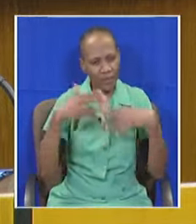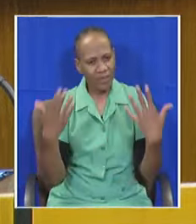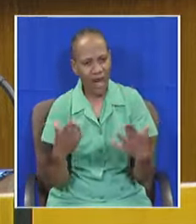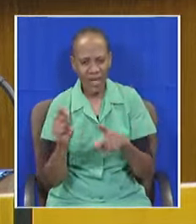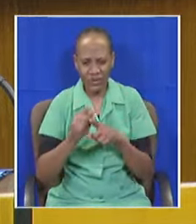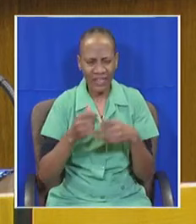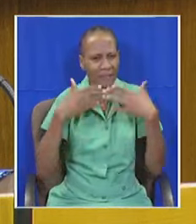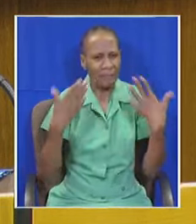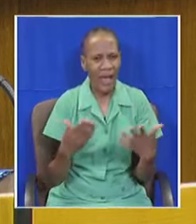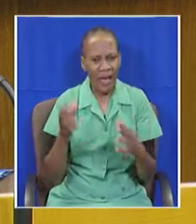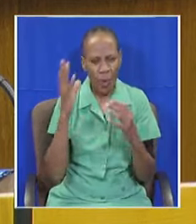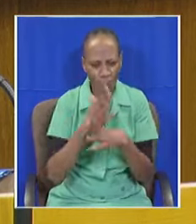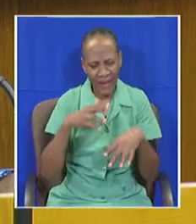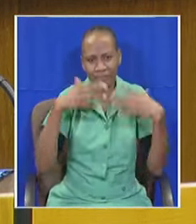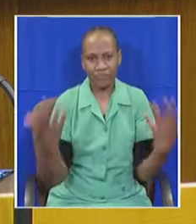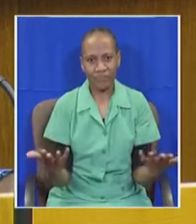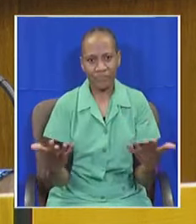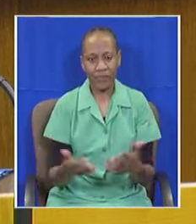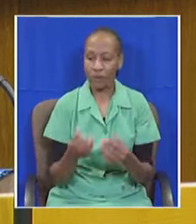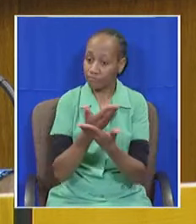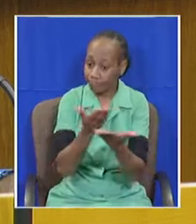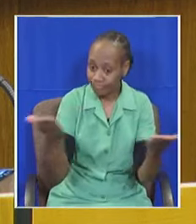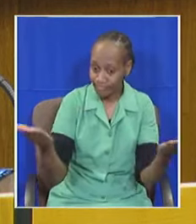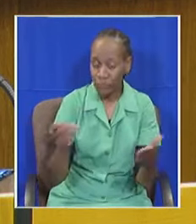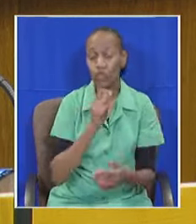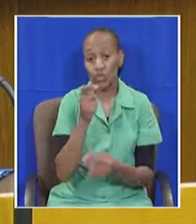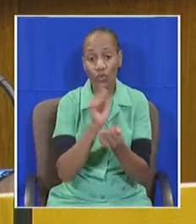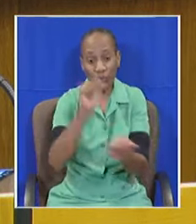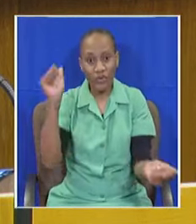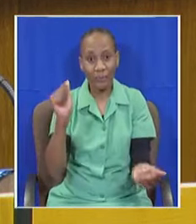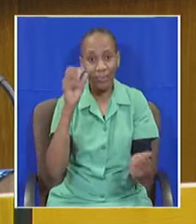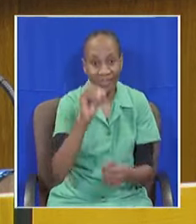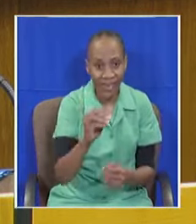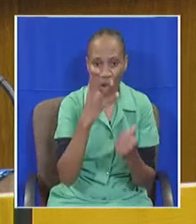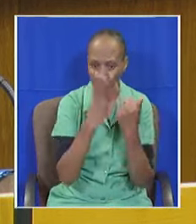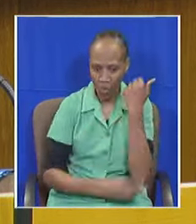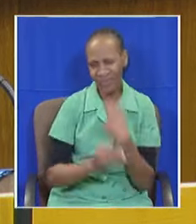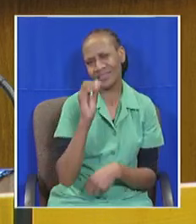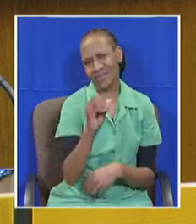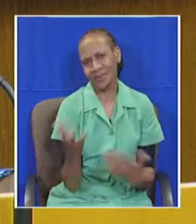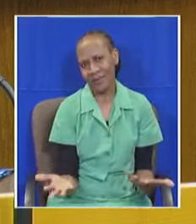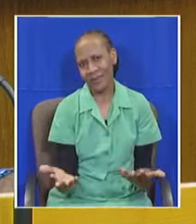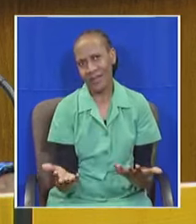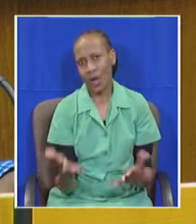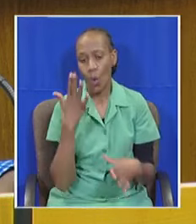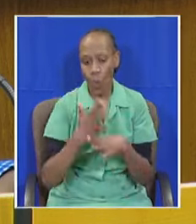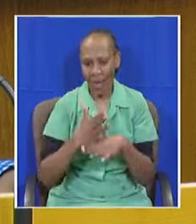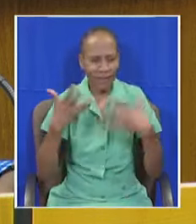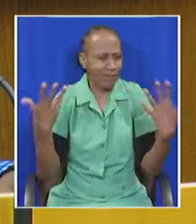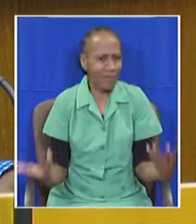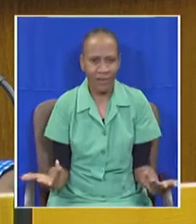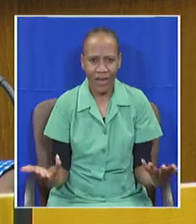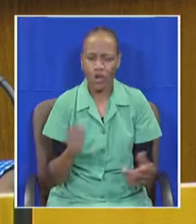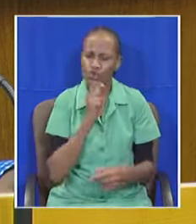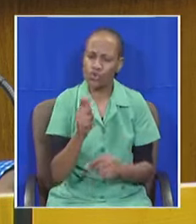training. Honorable members, there is no true freedom in poverty. There is no true freedom in unemployment. There is no